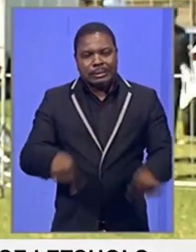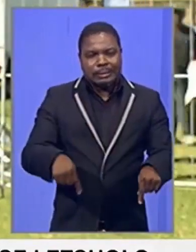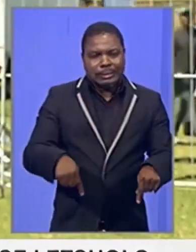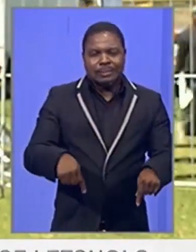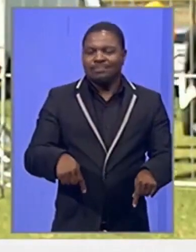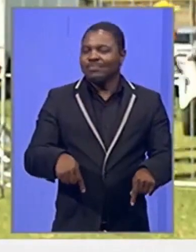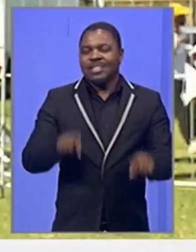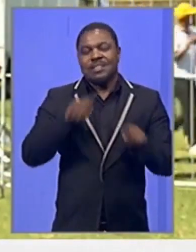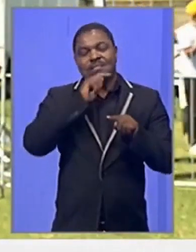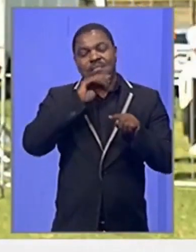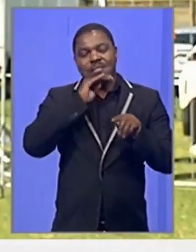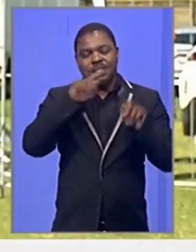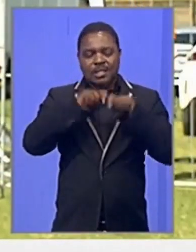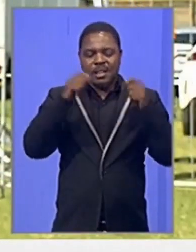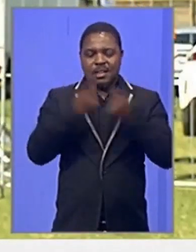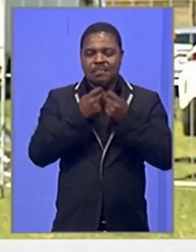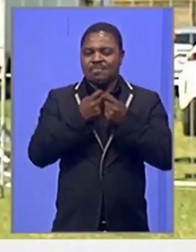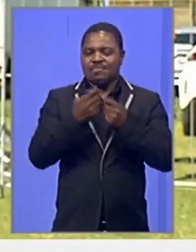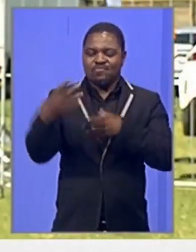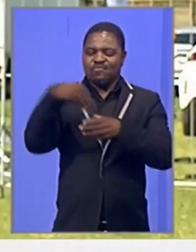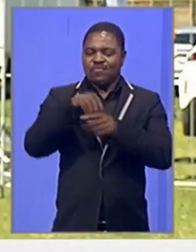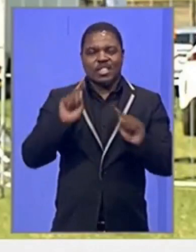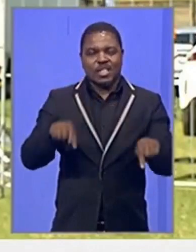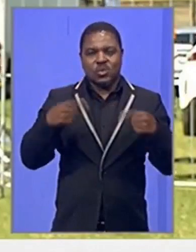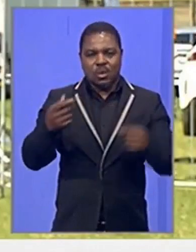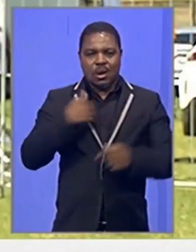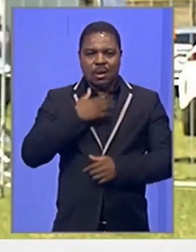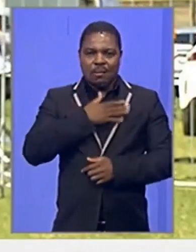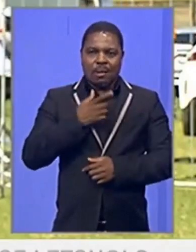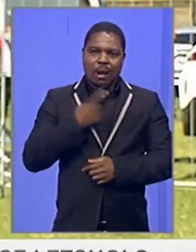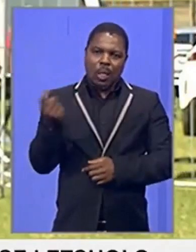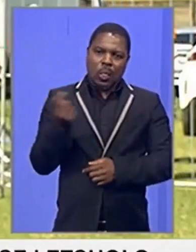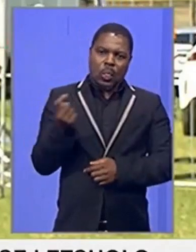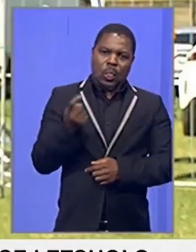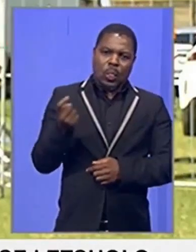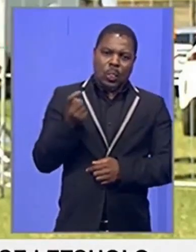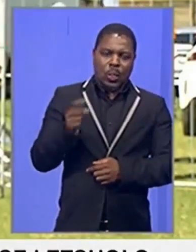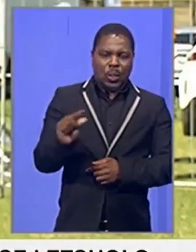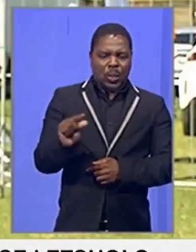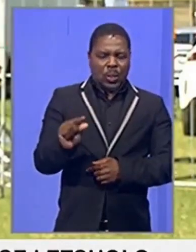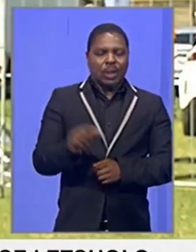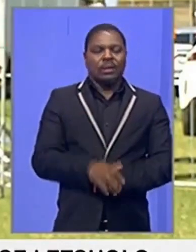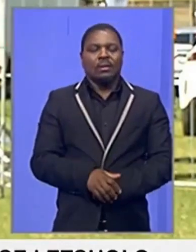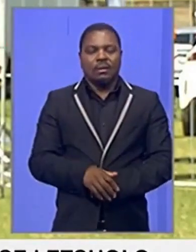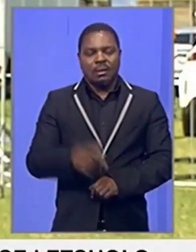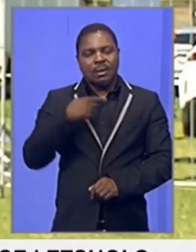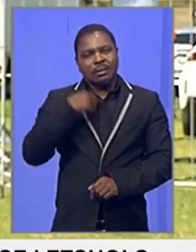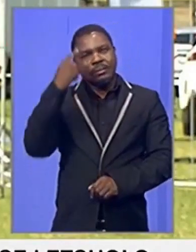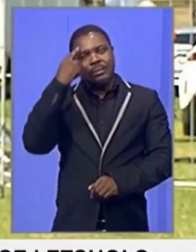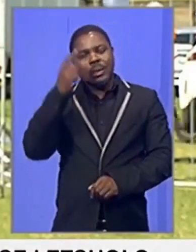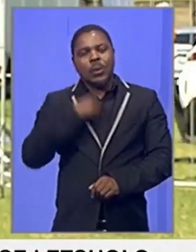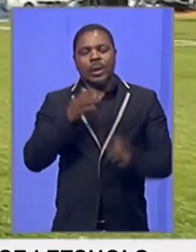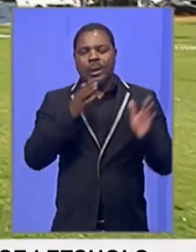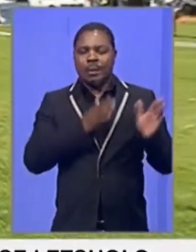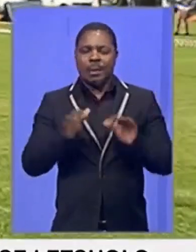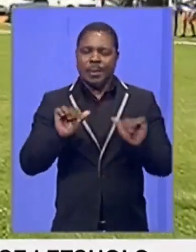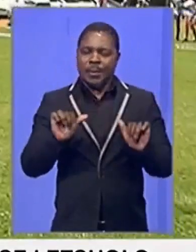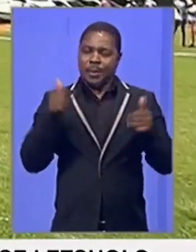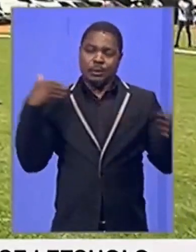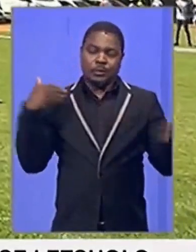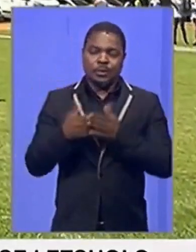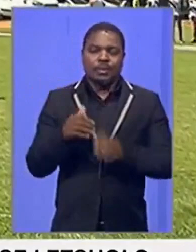national level. So it's really feeling like it's coming now. It's almost there, and the idea of actually knowing that we prepared well.